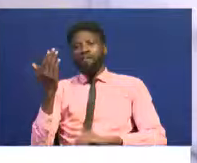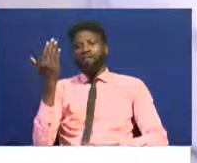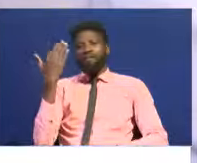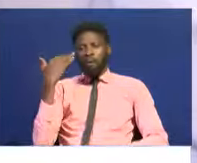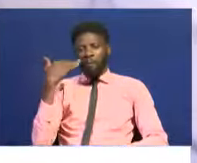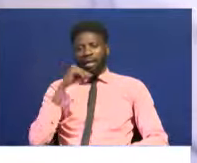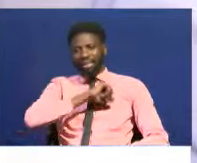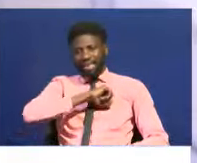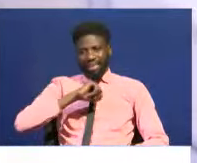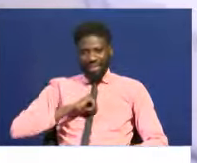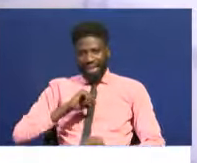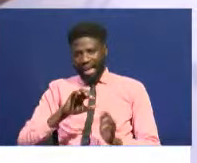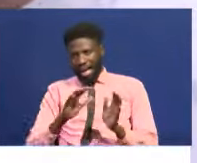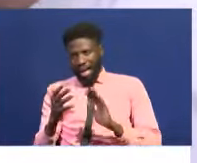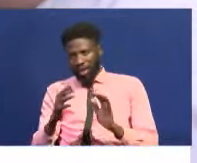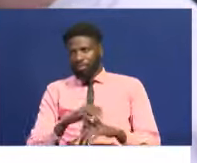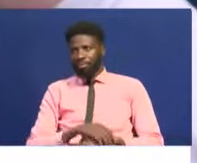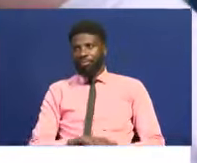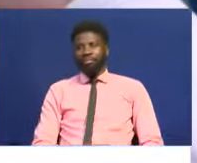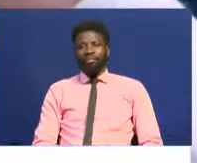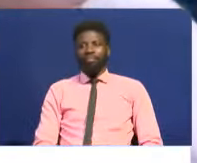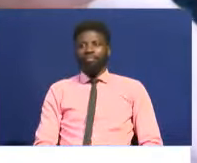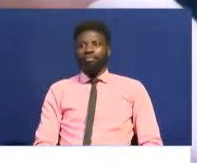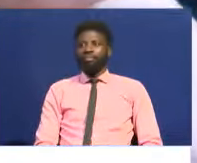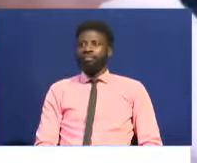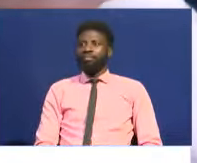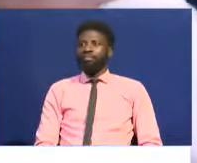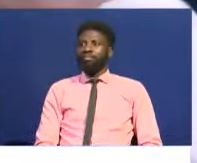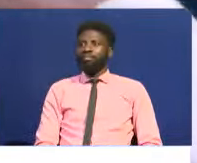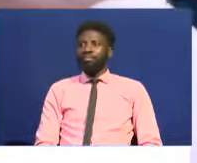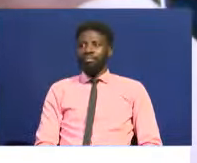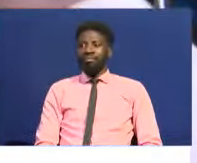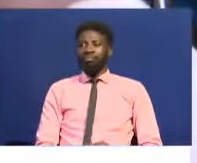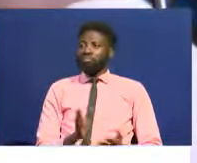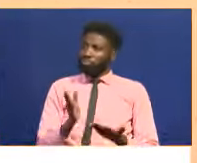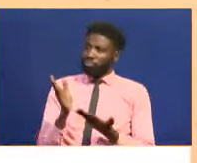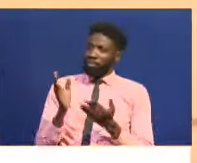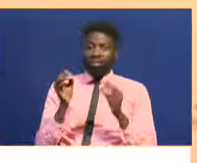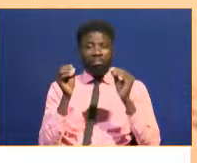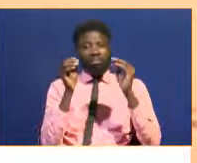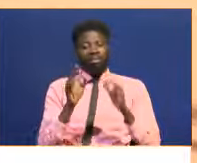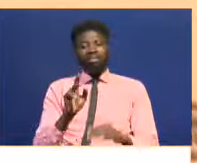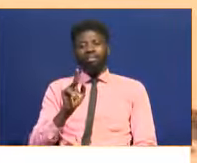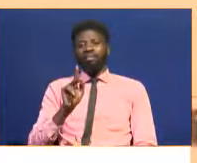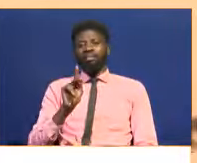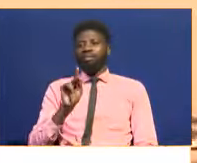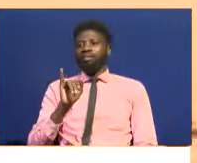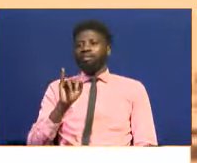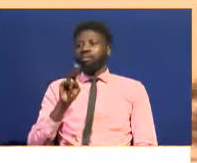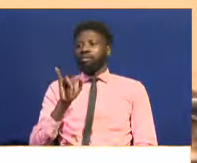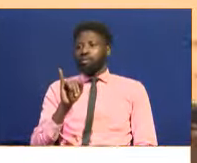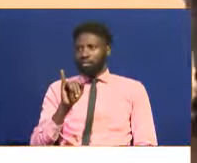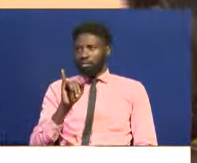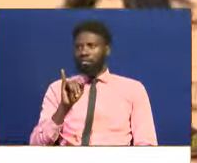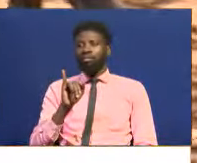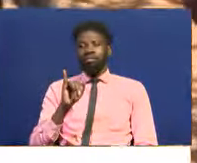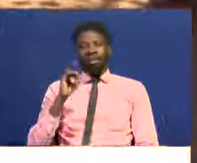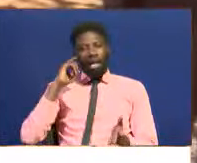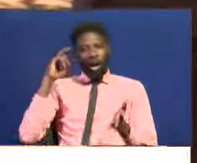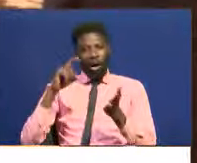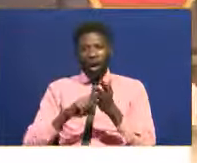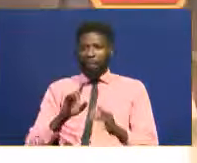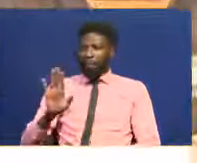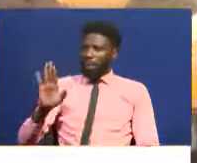obey. We must submit. In his speech, Professor Kithure Kindiki recognized the remoteness of his place of